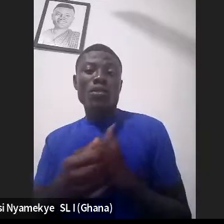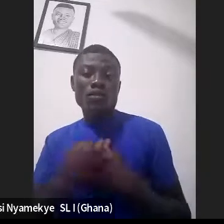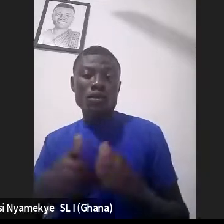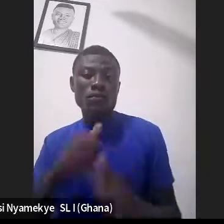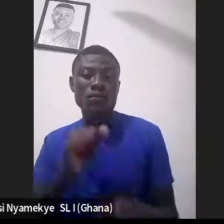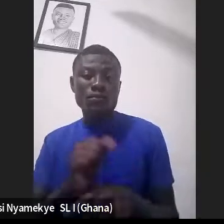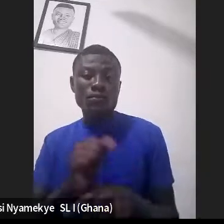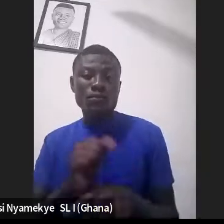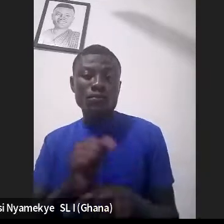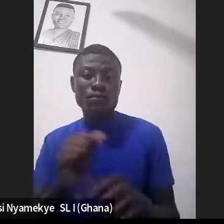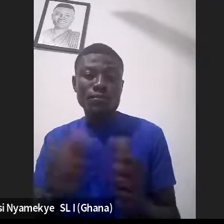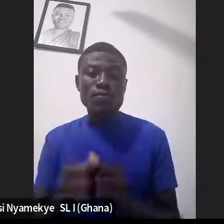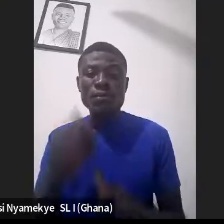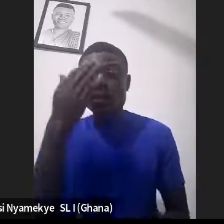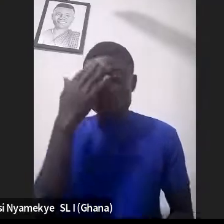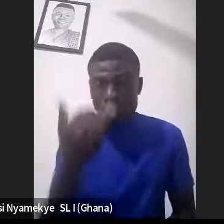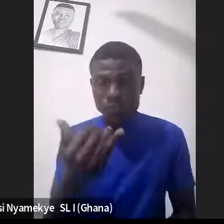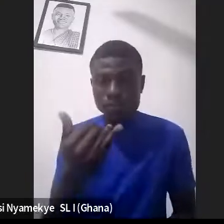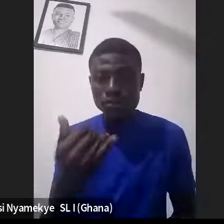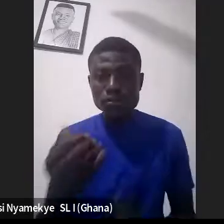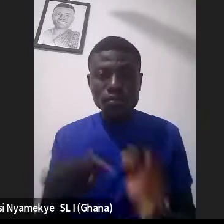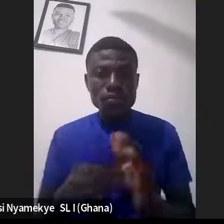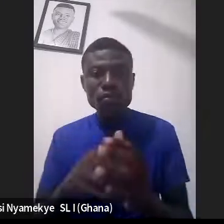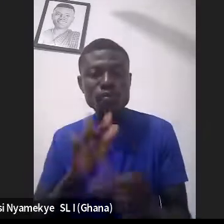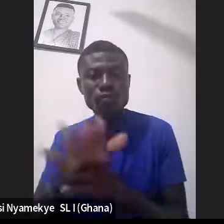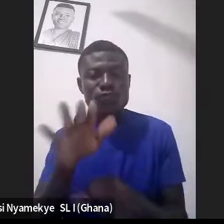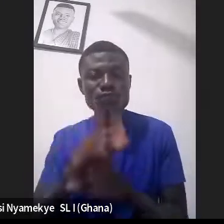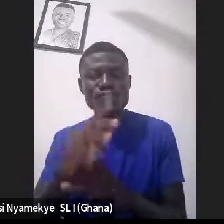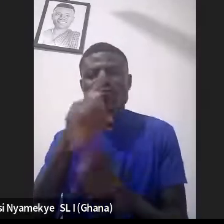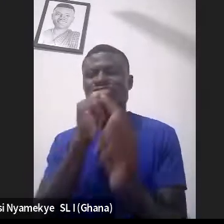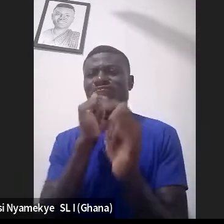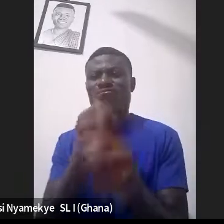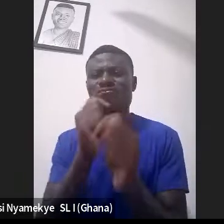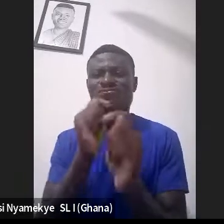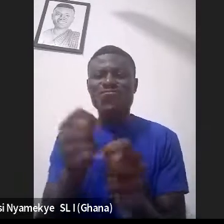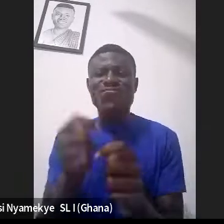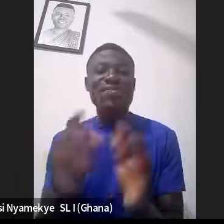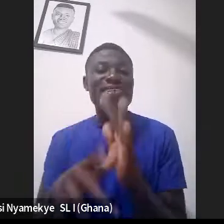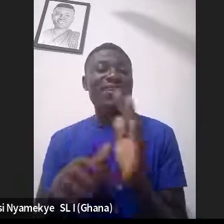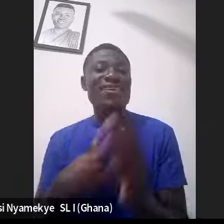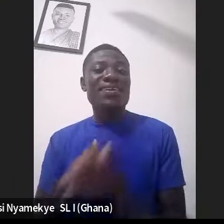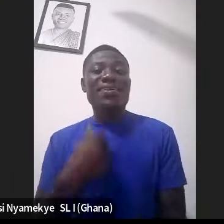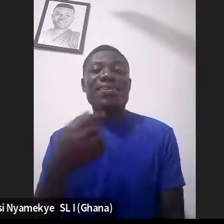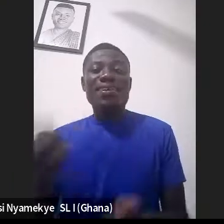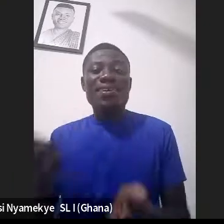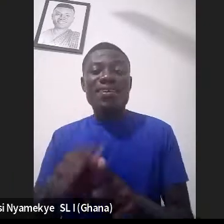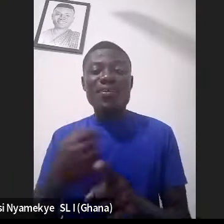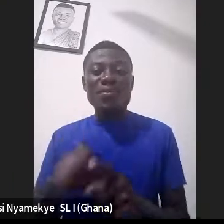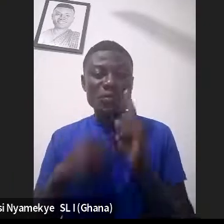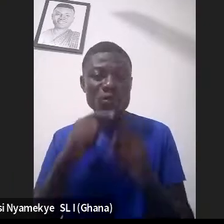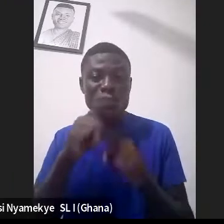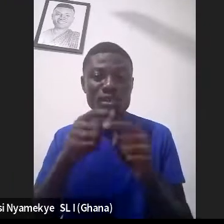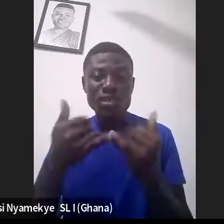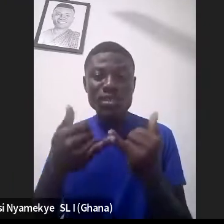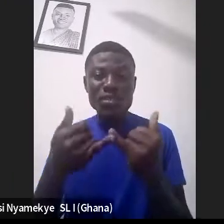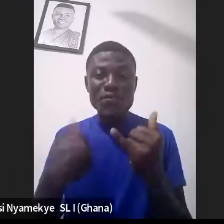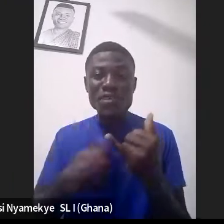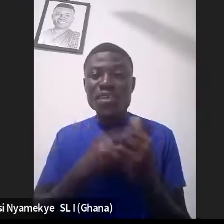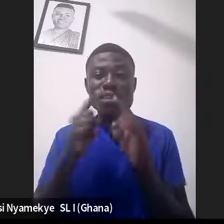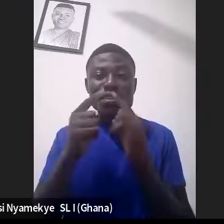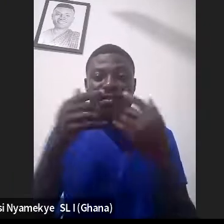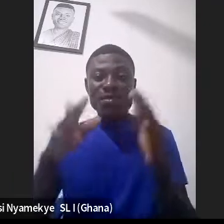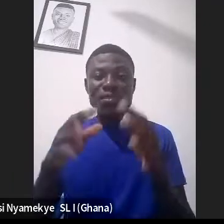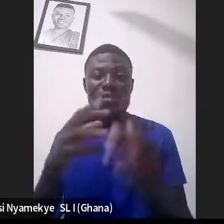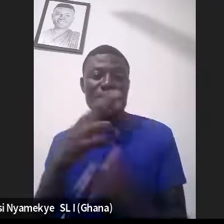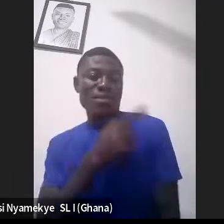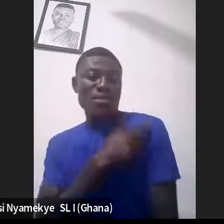mean, he's totally talented. And as we speak, I know that after this conversation, Rosa would tell